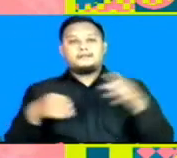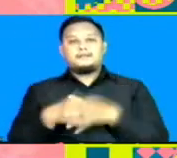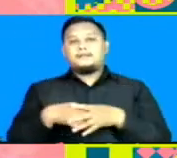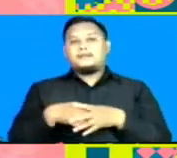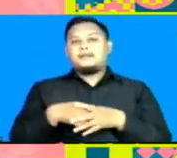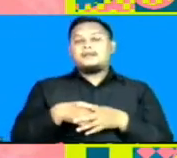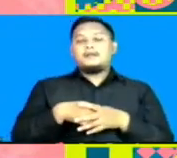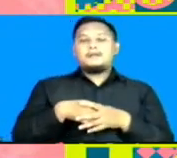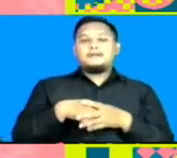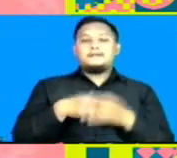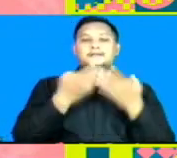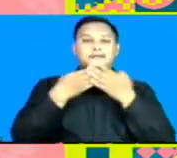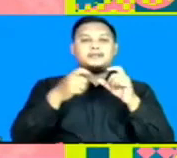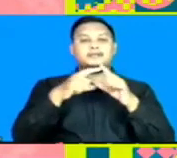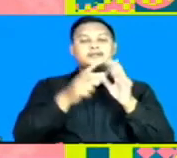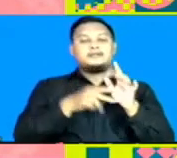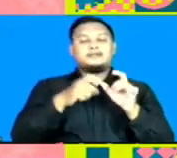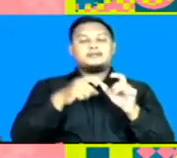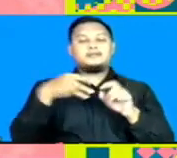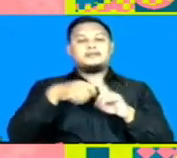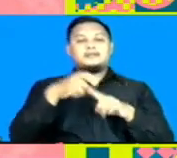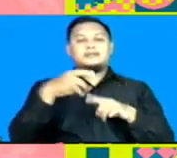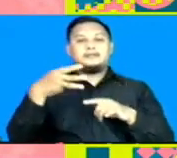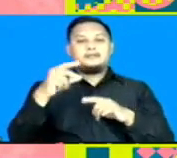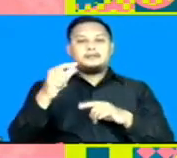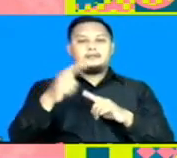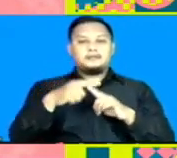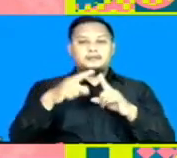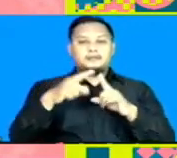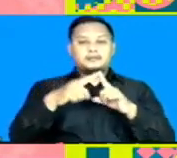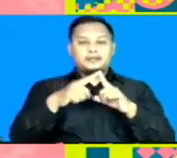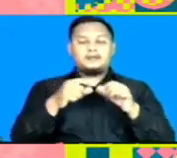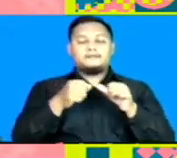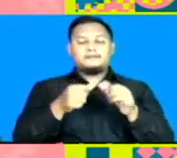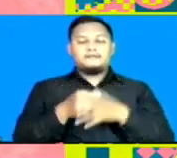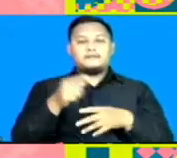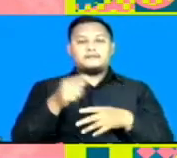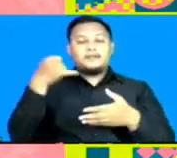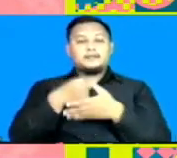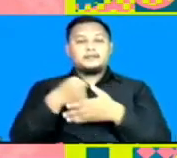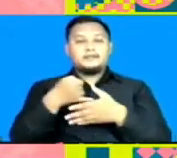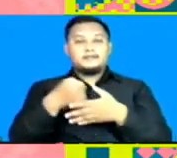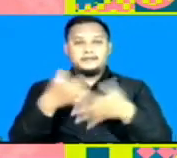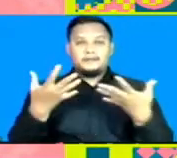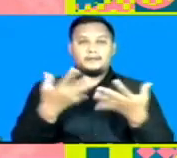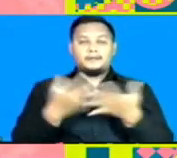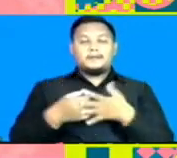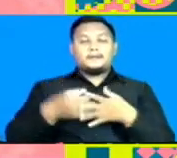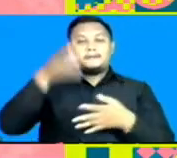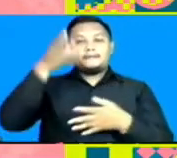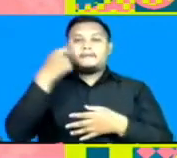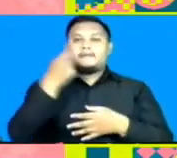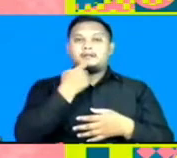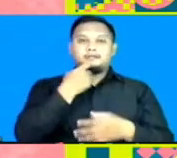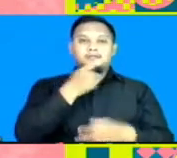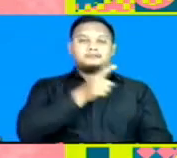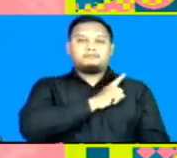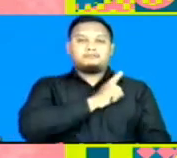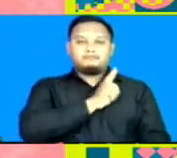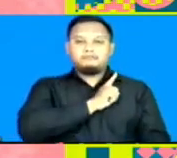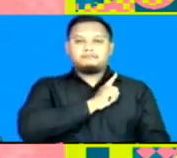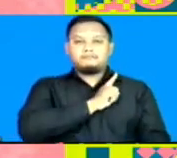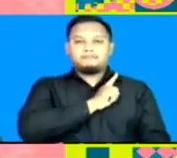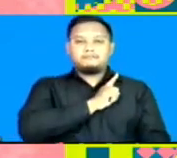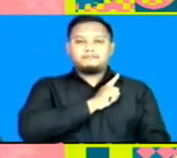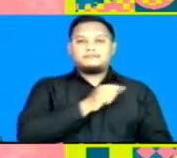heritage, which was really about self-knowledge. And, you know, you can't be a values-oriented